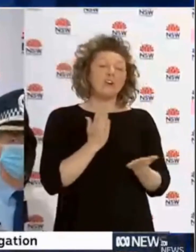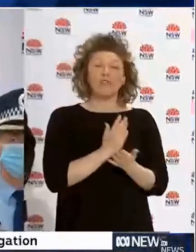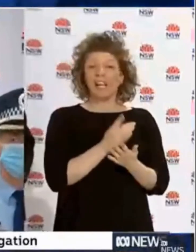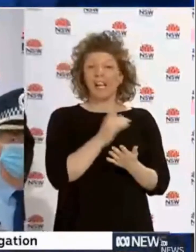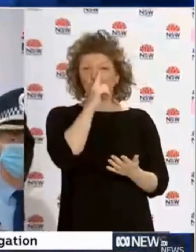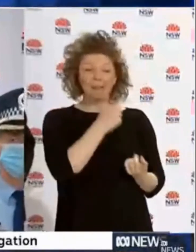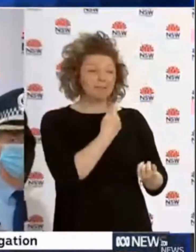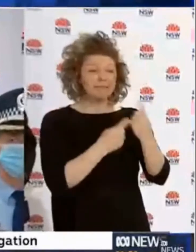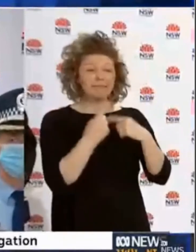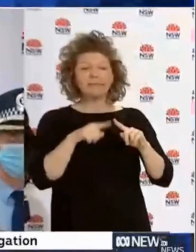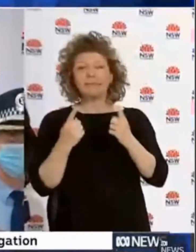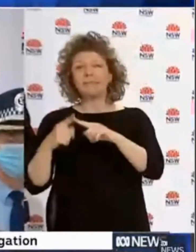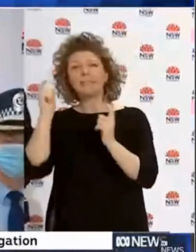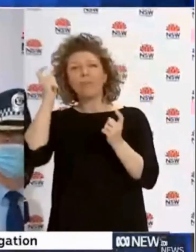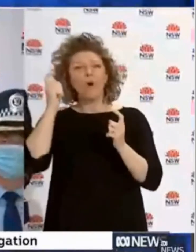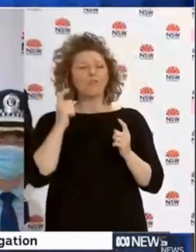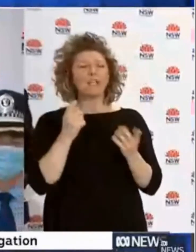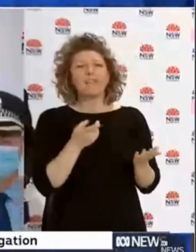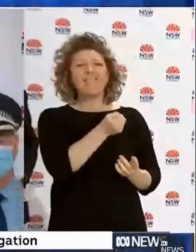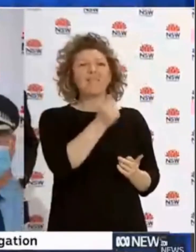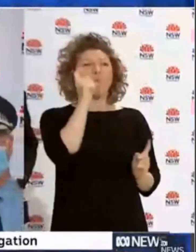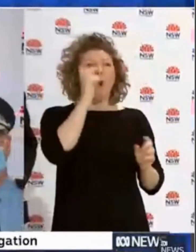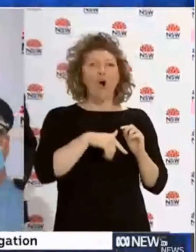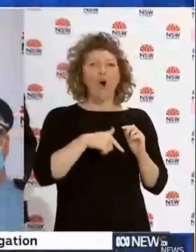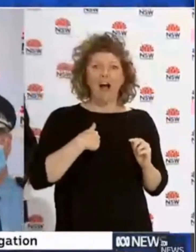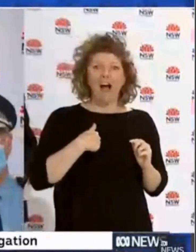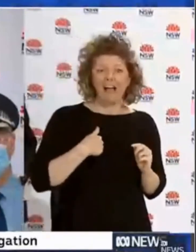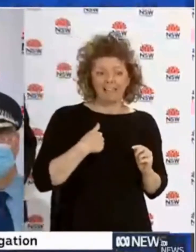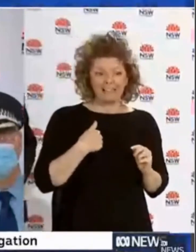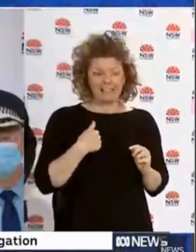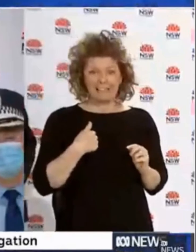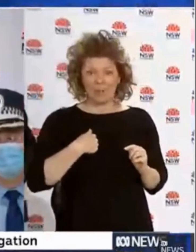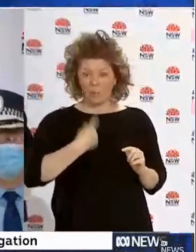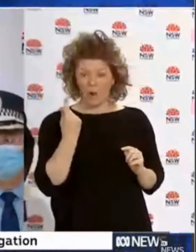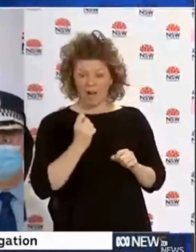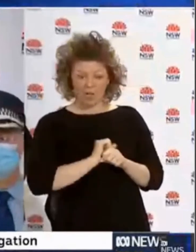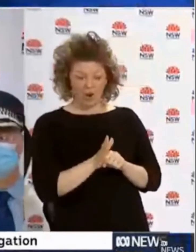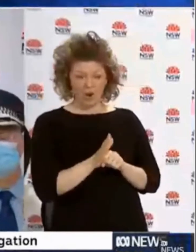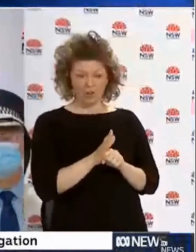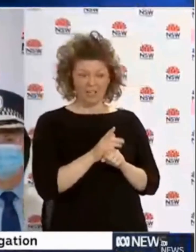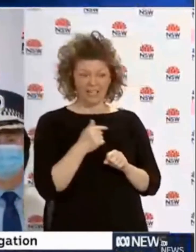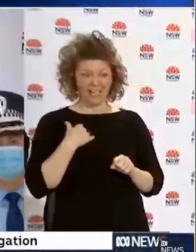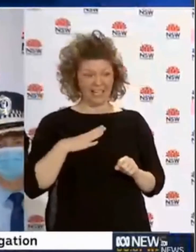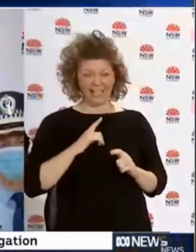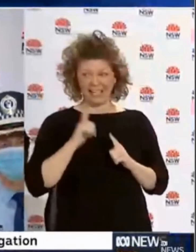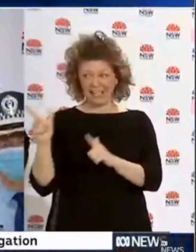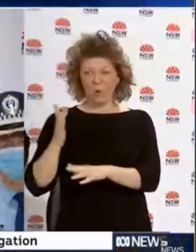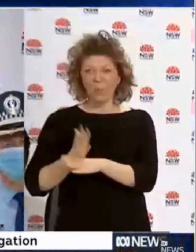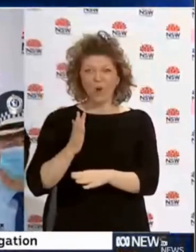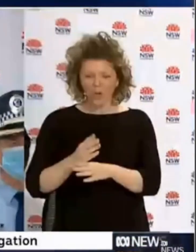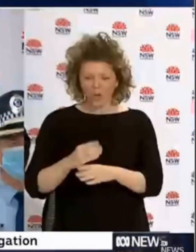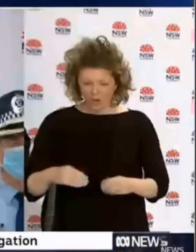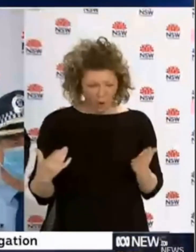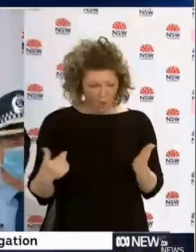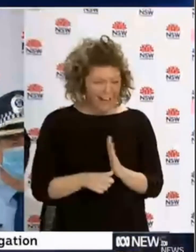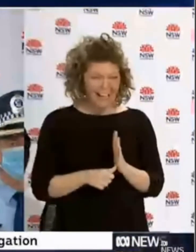was that people are worried about their income, and if there's one person in the household who's the main income earner, they don't want to